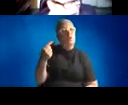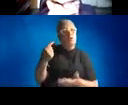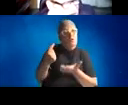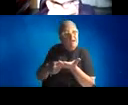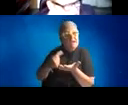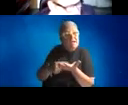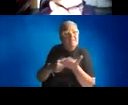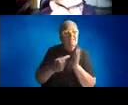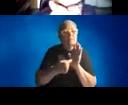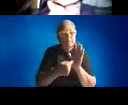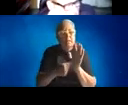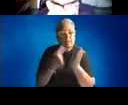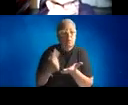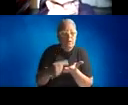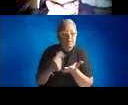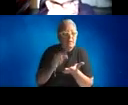have